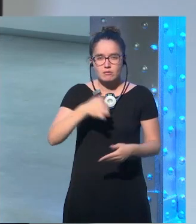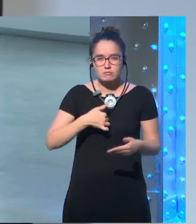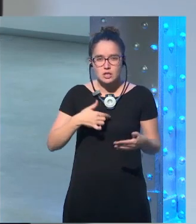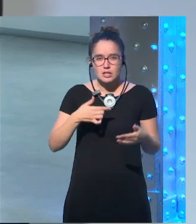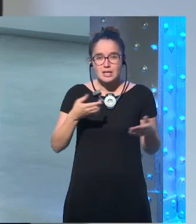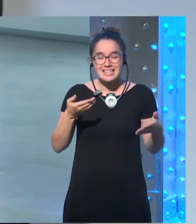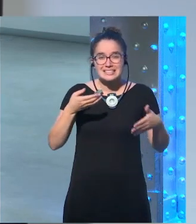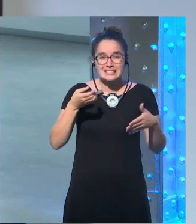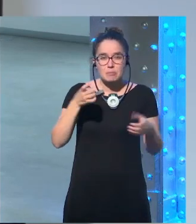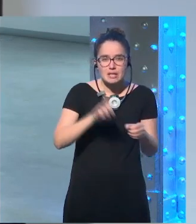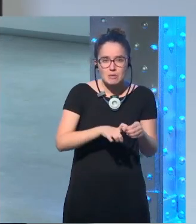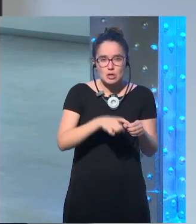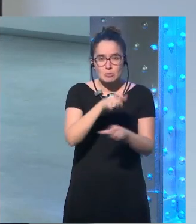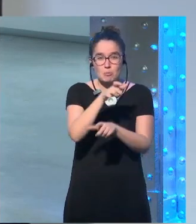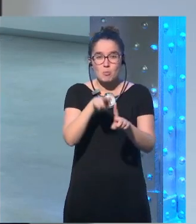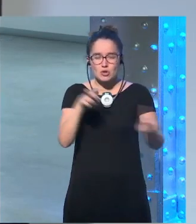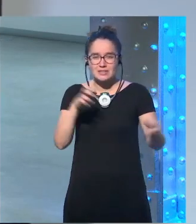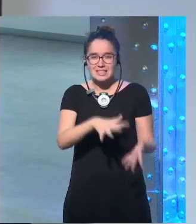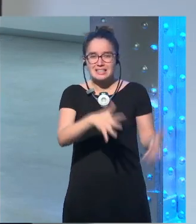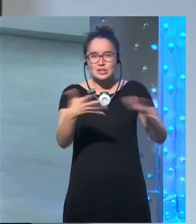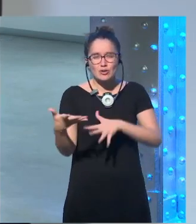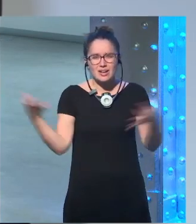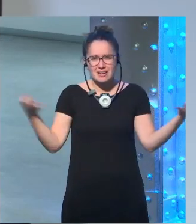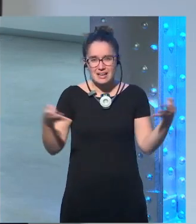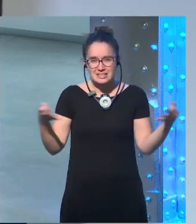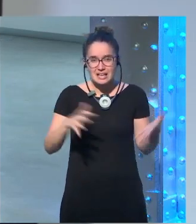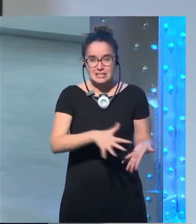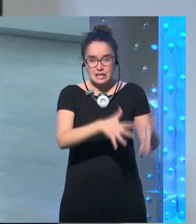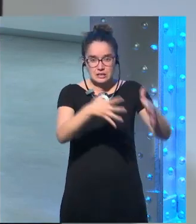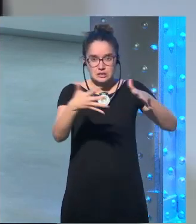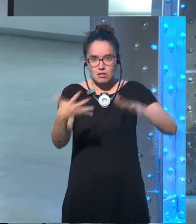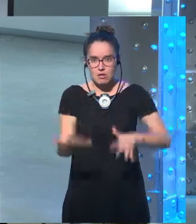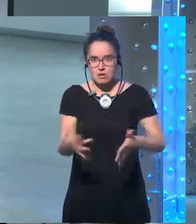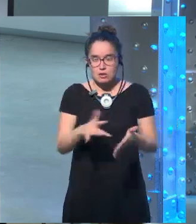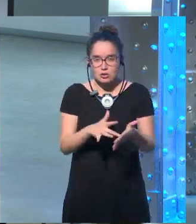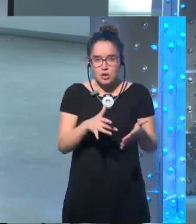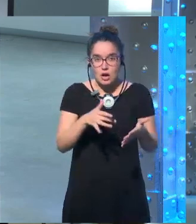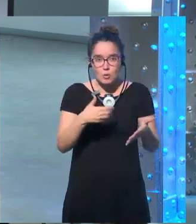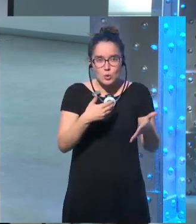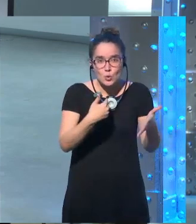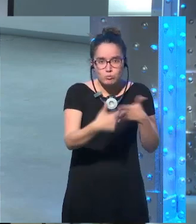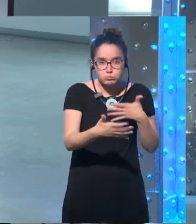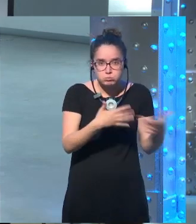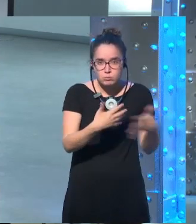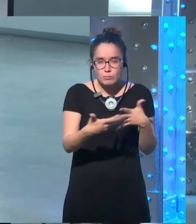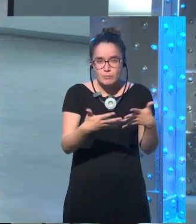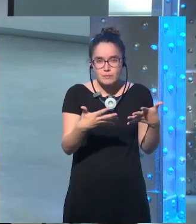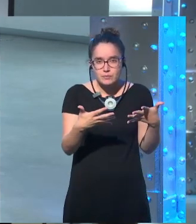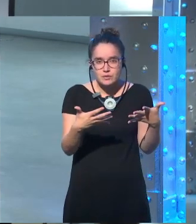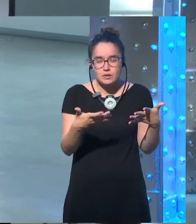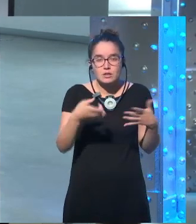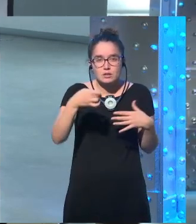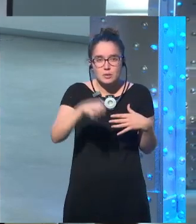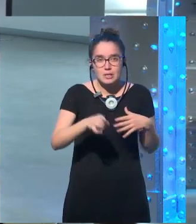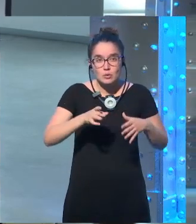the transition we're seeing in the labor force associated with, in particular, artificial